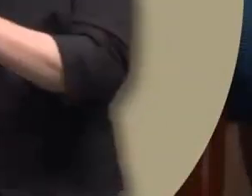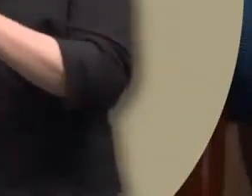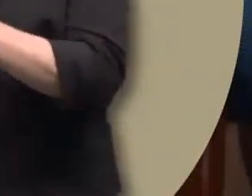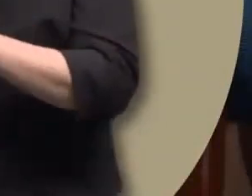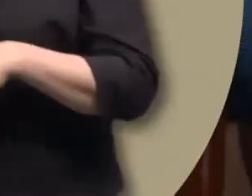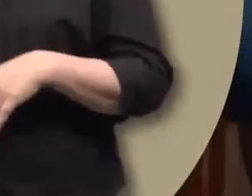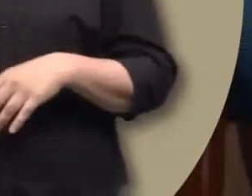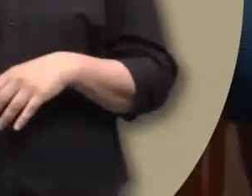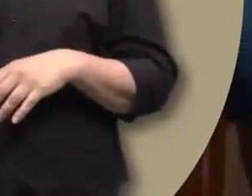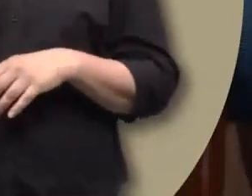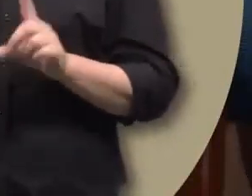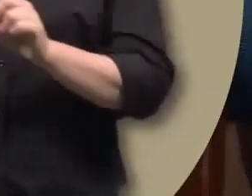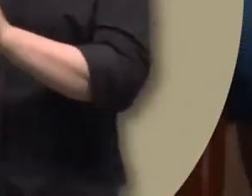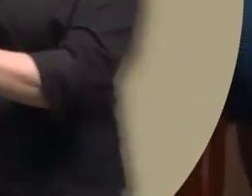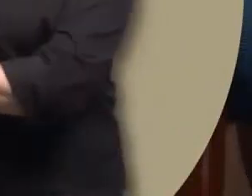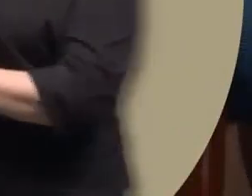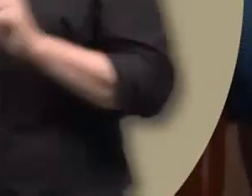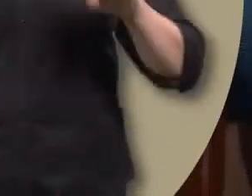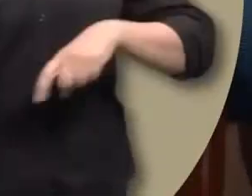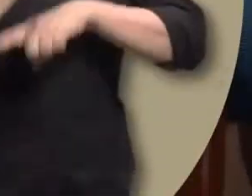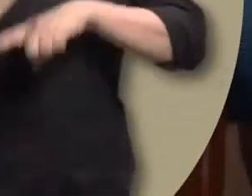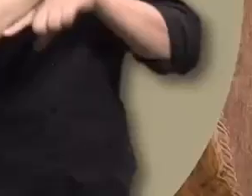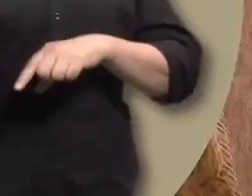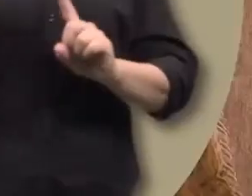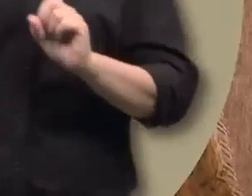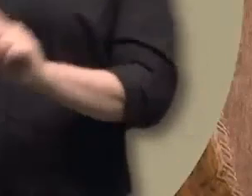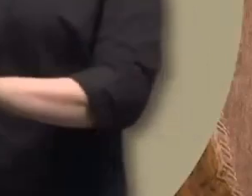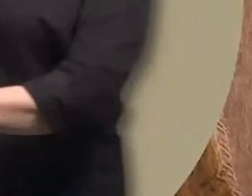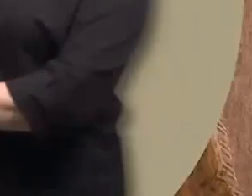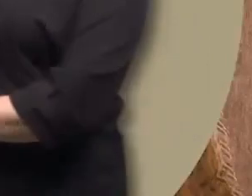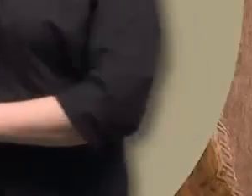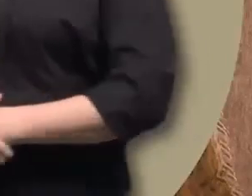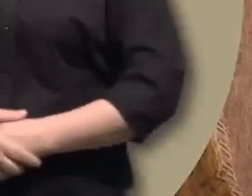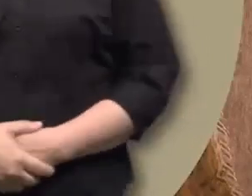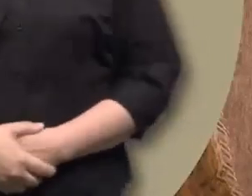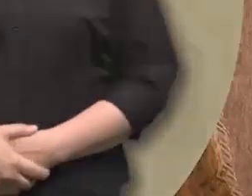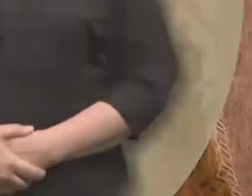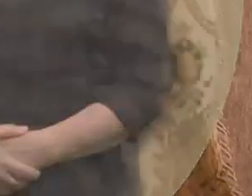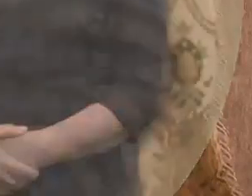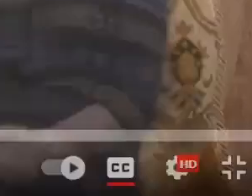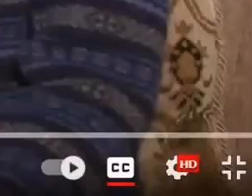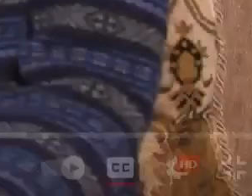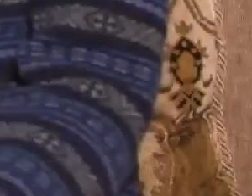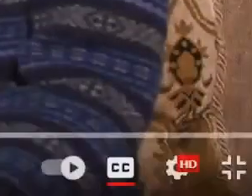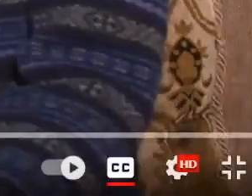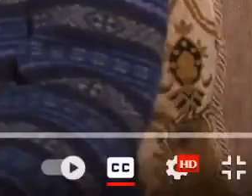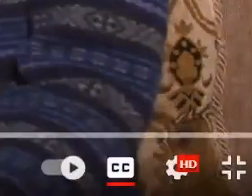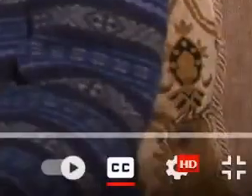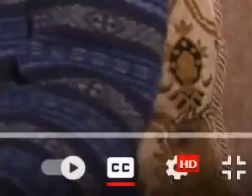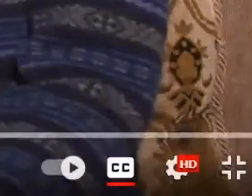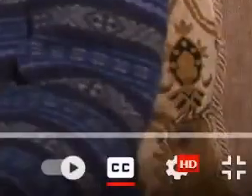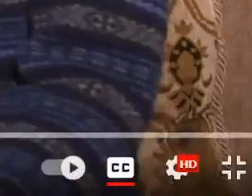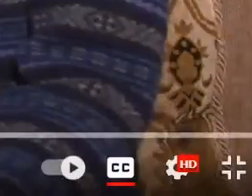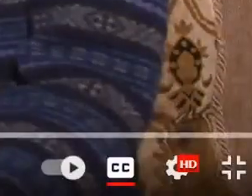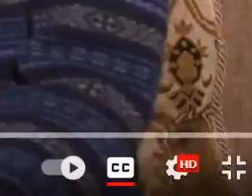to be able to speak to my supervisors. I was able to take time off whenever I have to go to